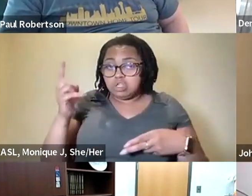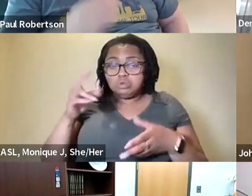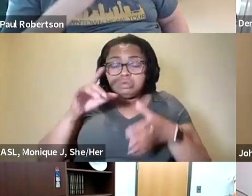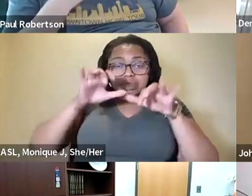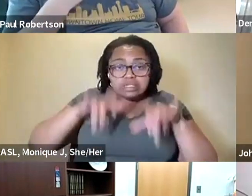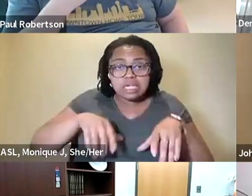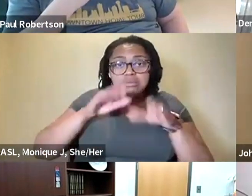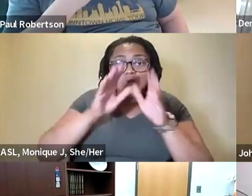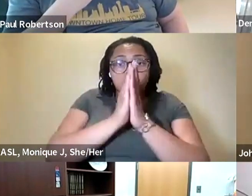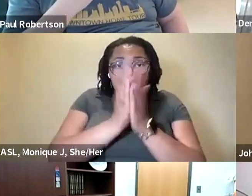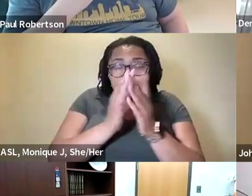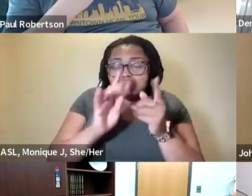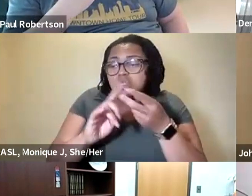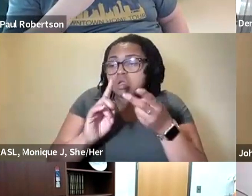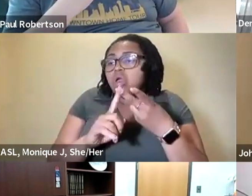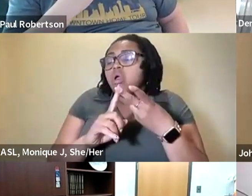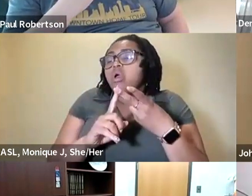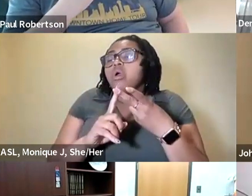know,